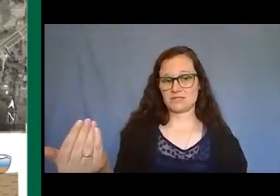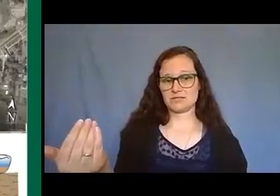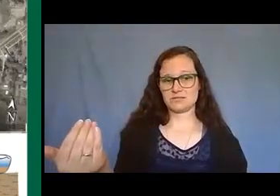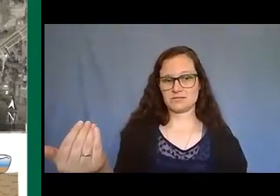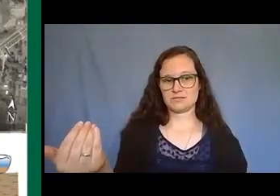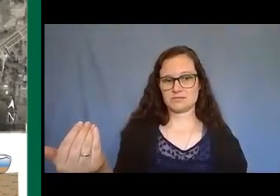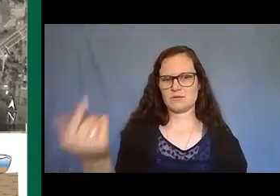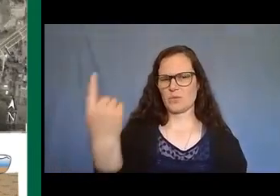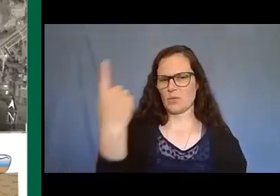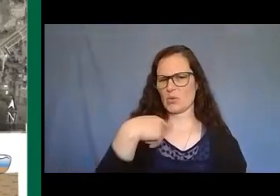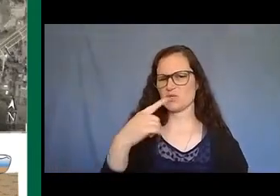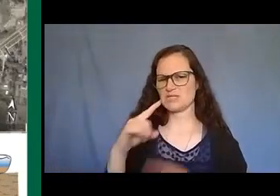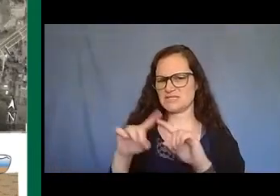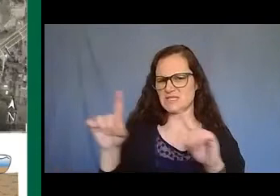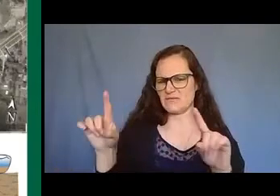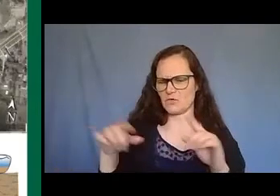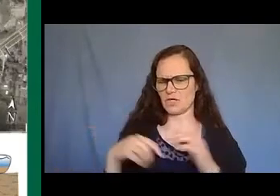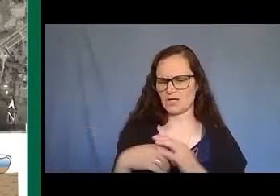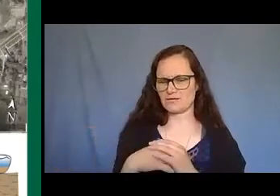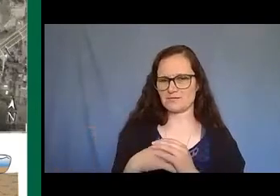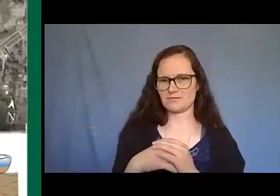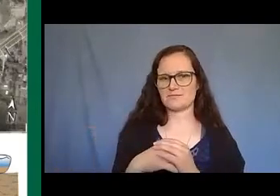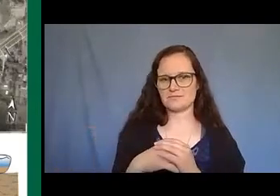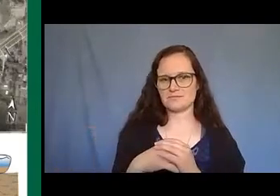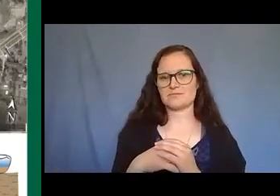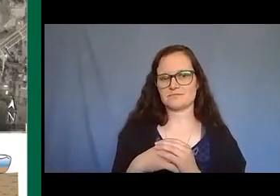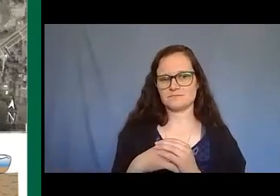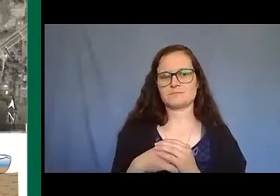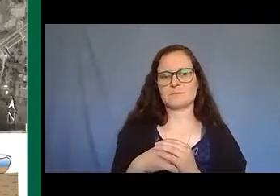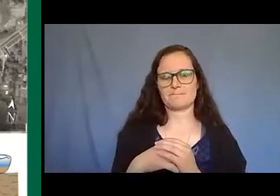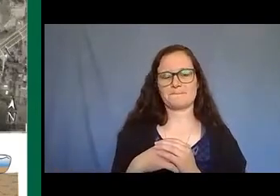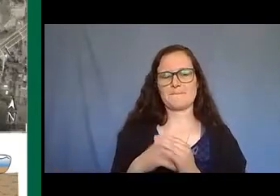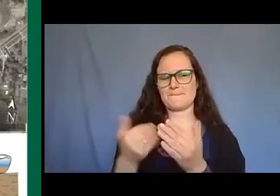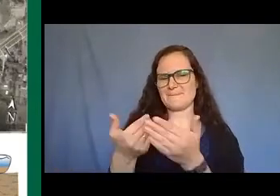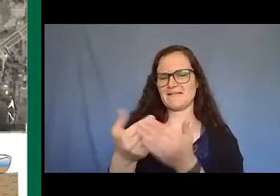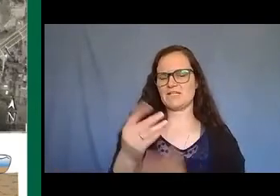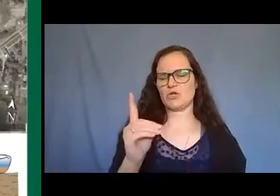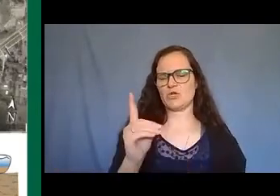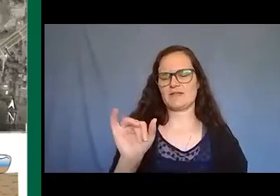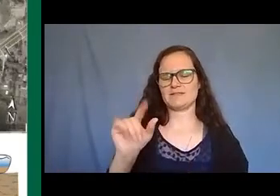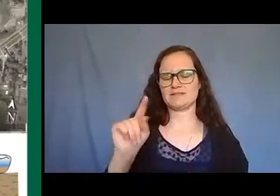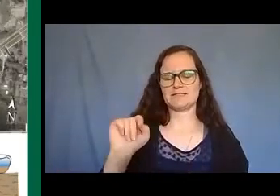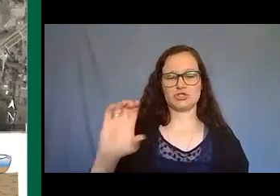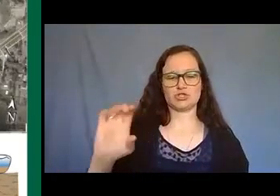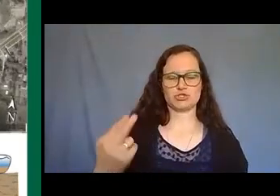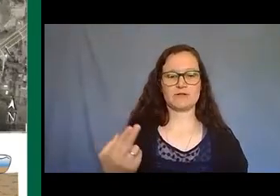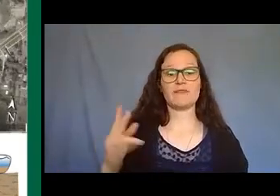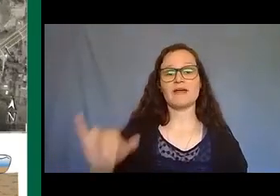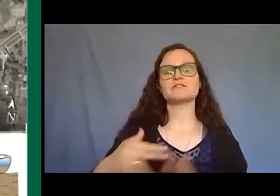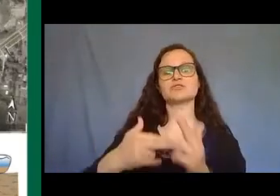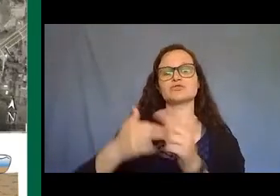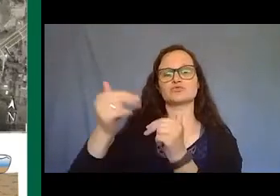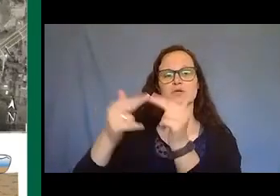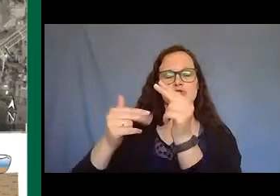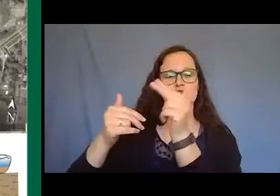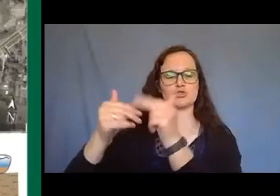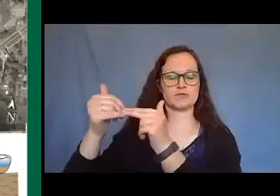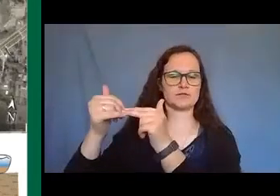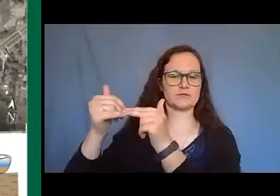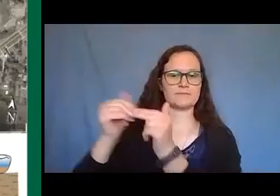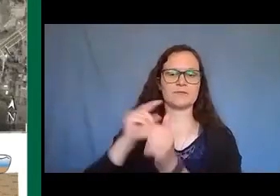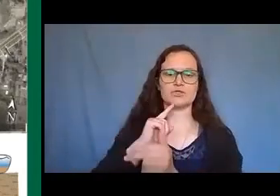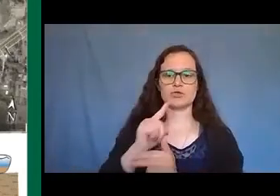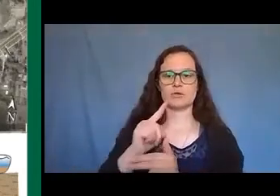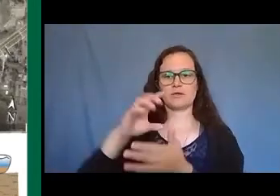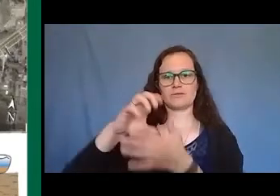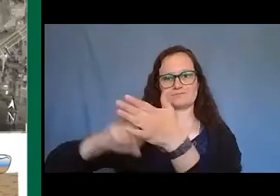S-looking structure there by the ditch, and that is a structure put in to help to drop out some of the sediment.